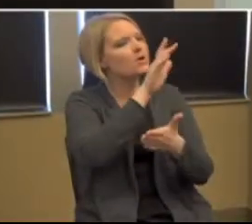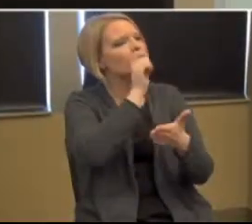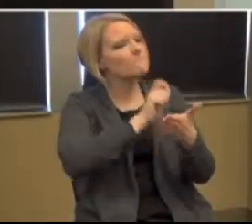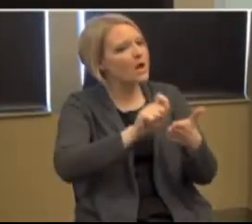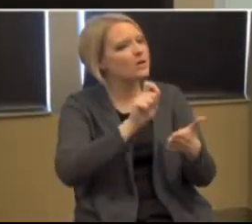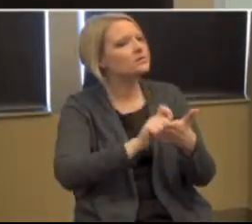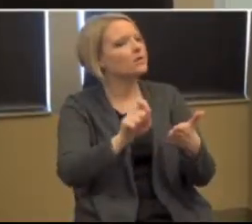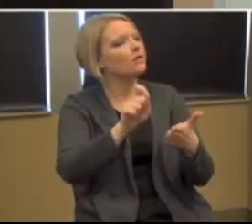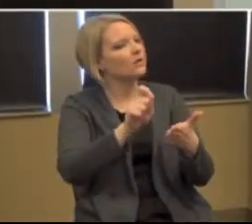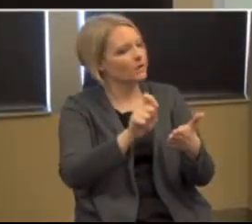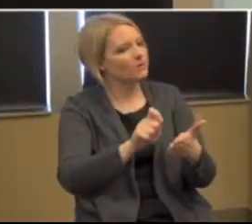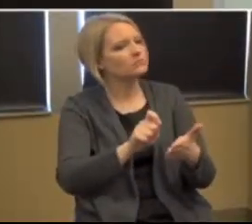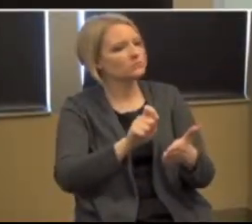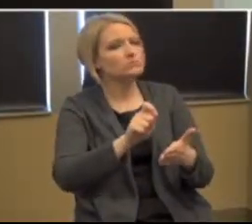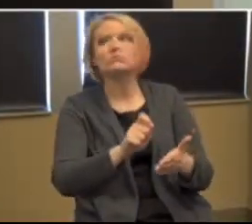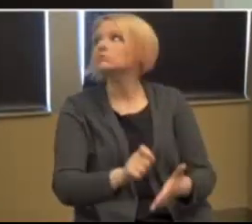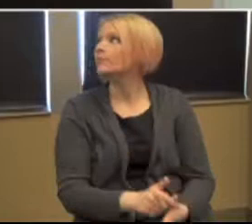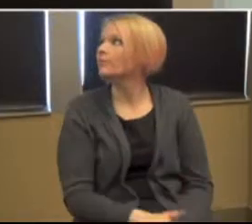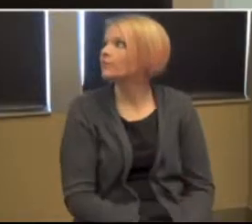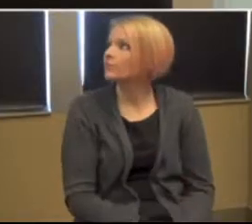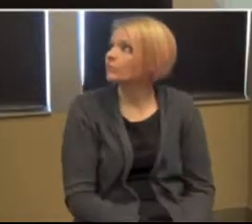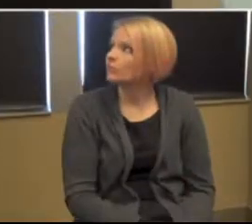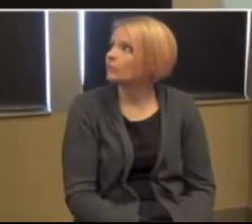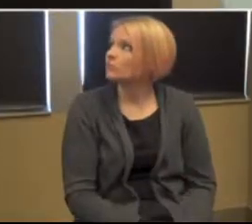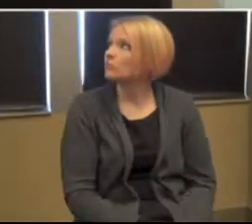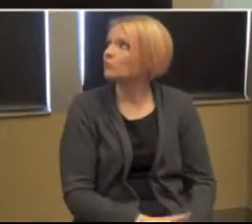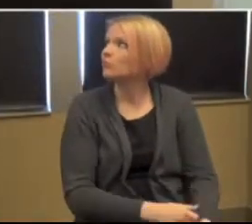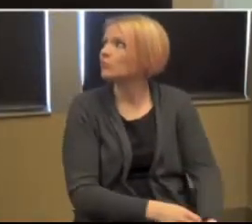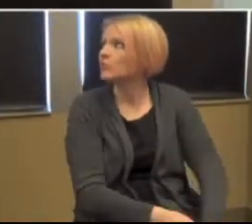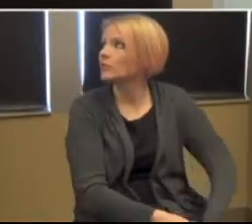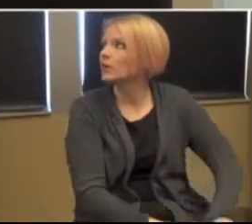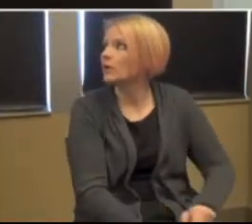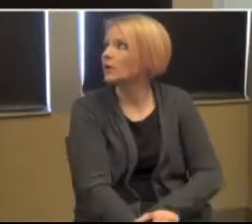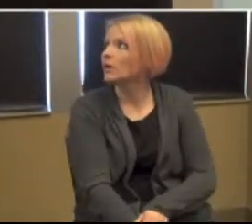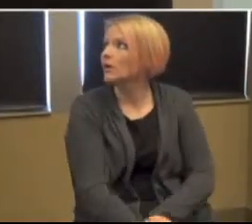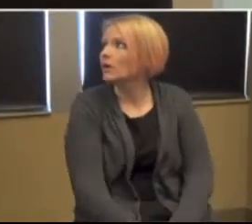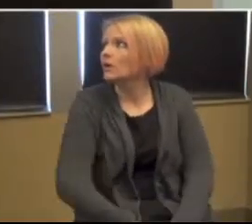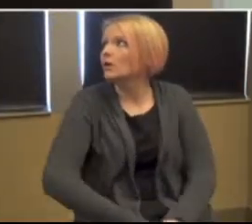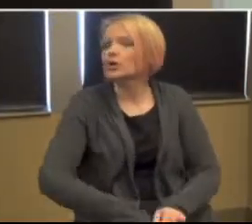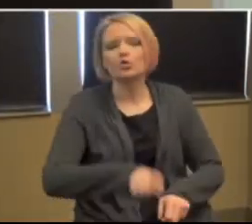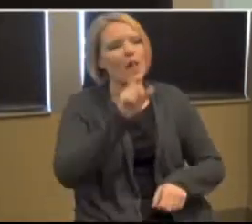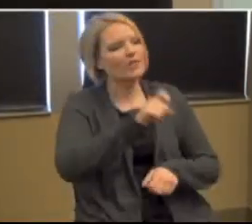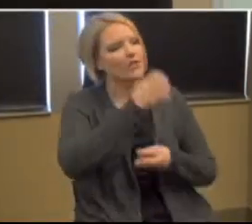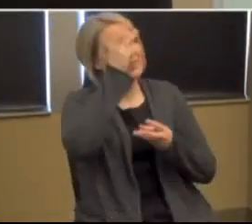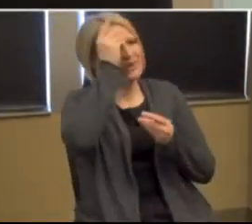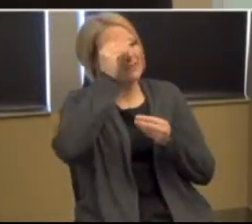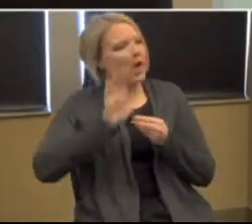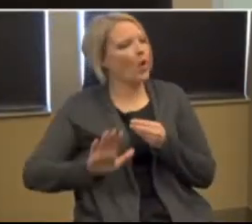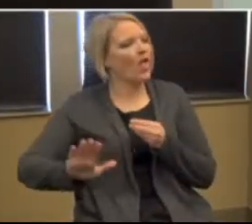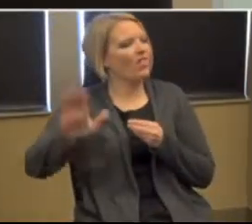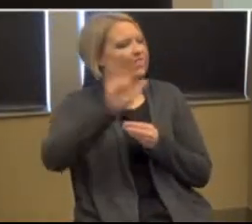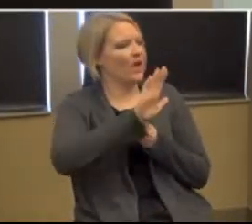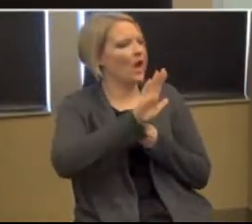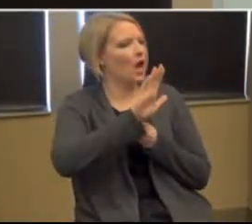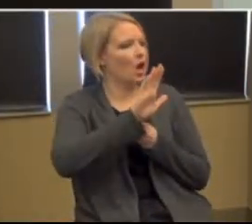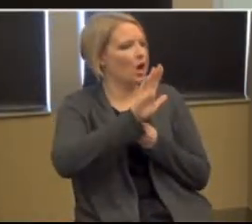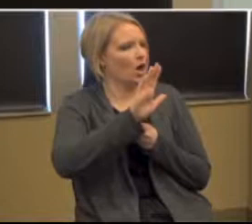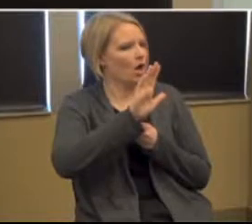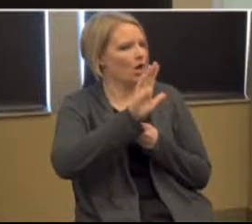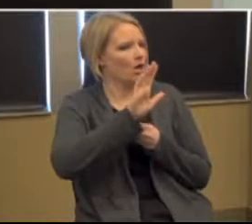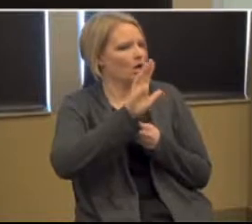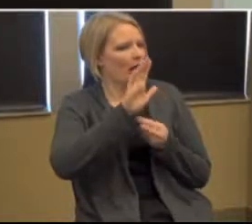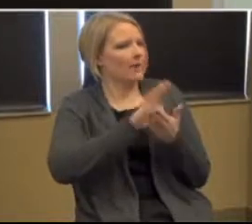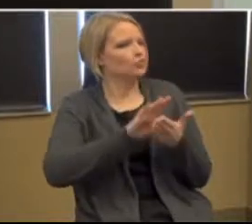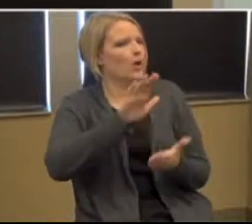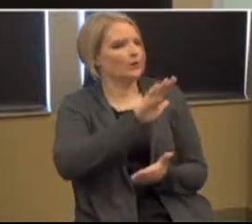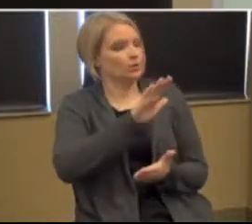off. But we always have to think about that level of abstraction. So on this slide, you'll see that these are